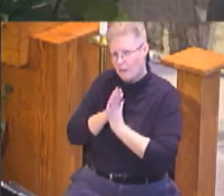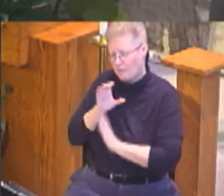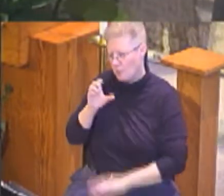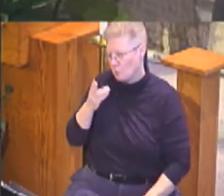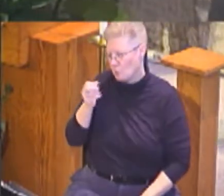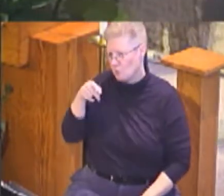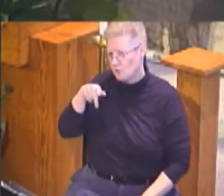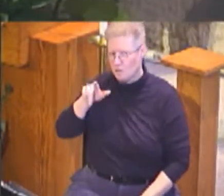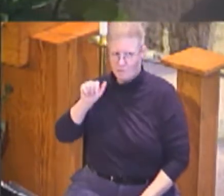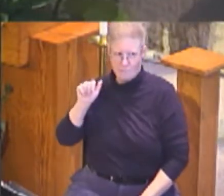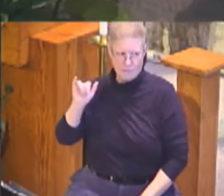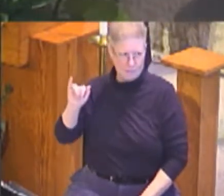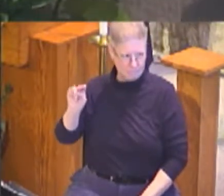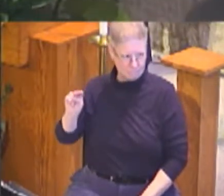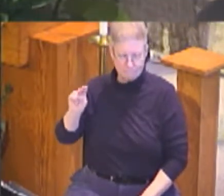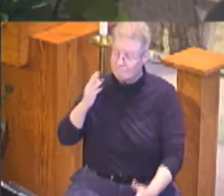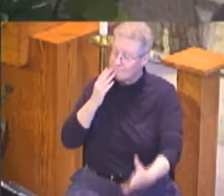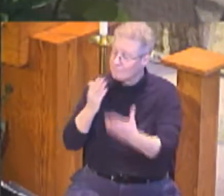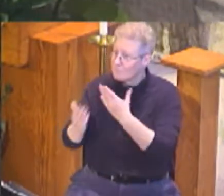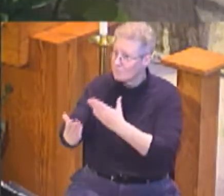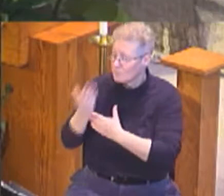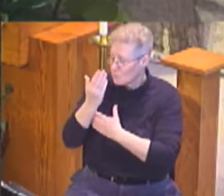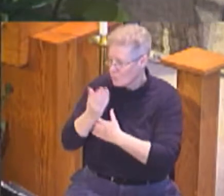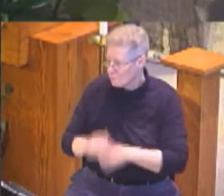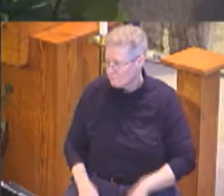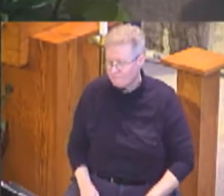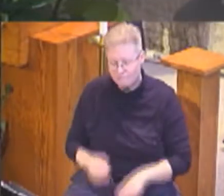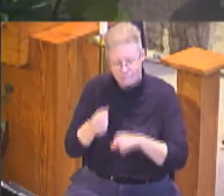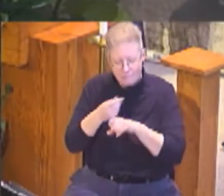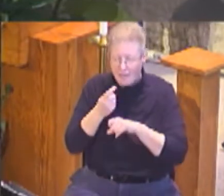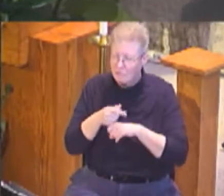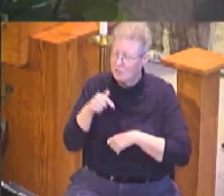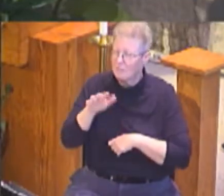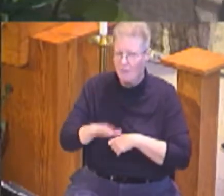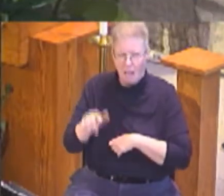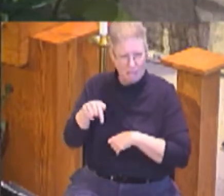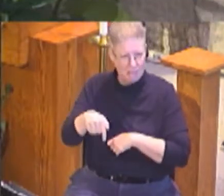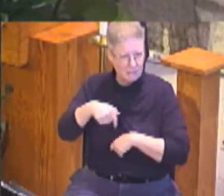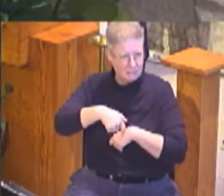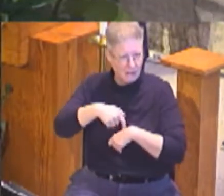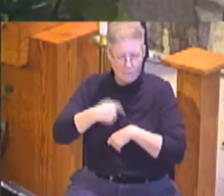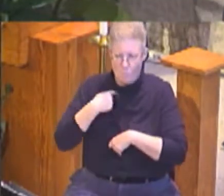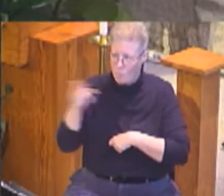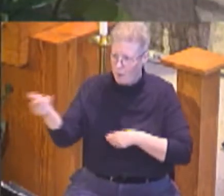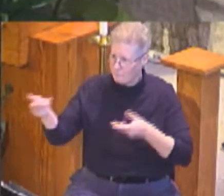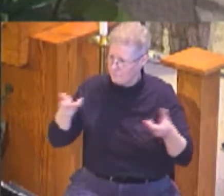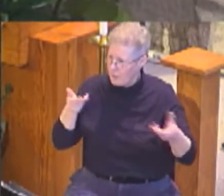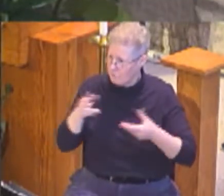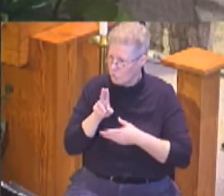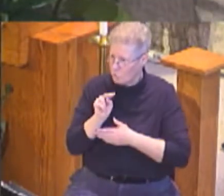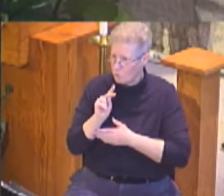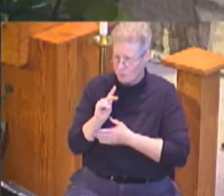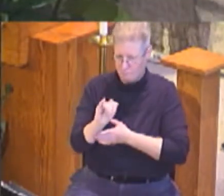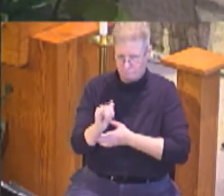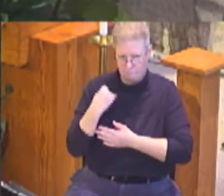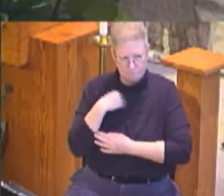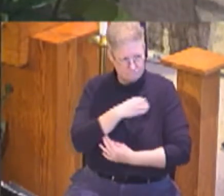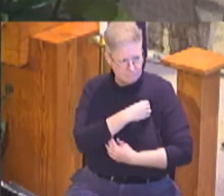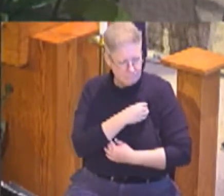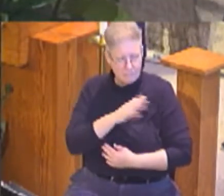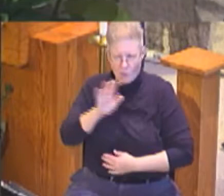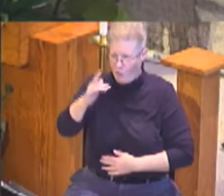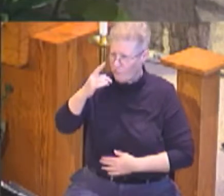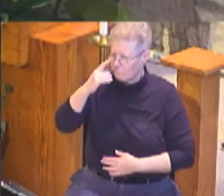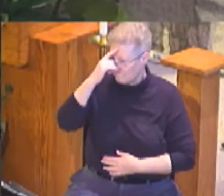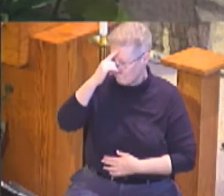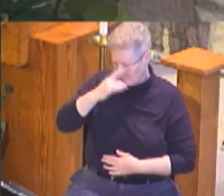Good morning. Good morning. Each year at this time, we invite Unity members to open their hearts and minds and consider